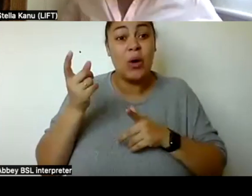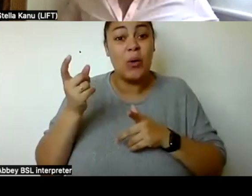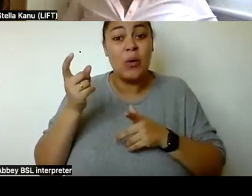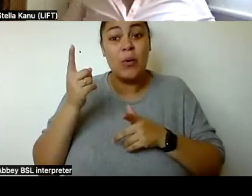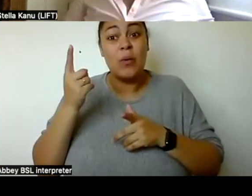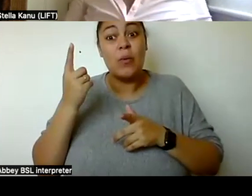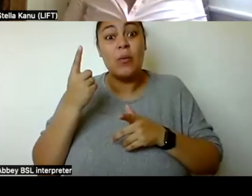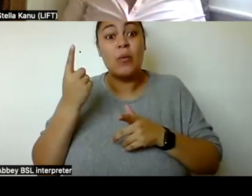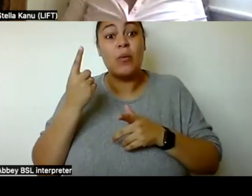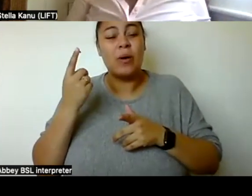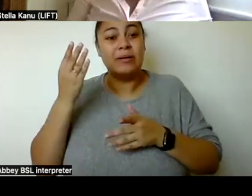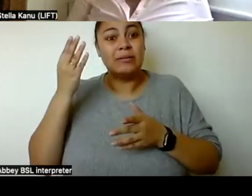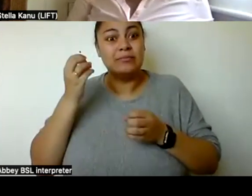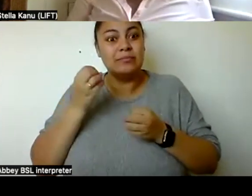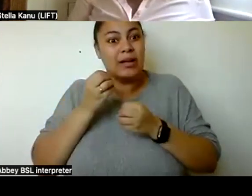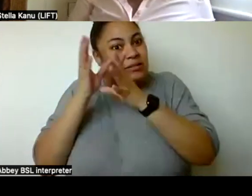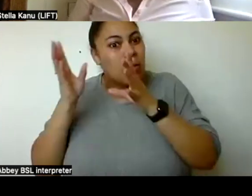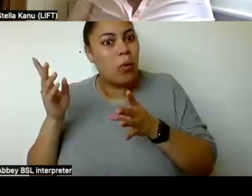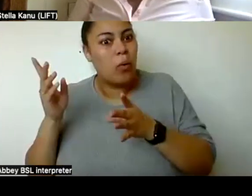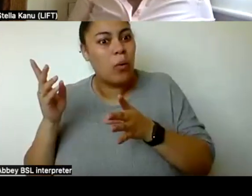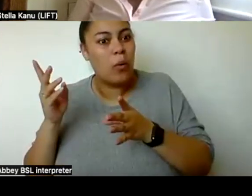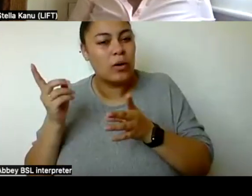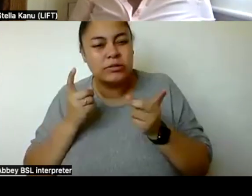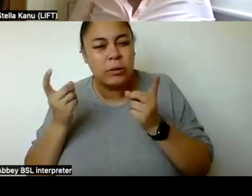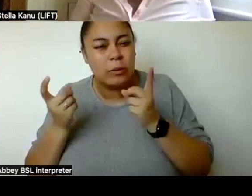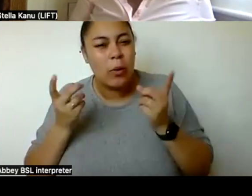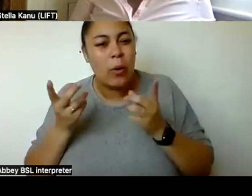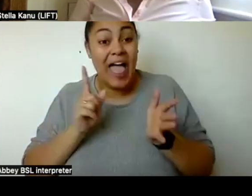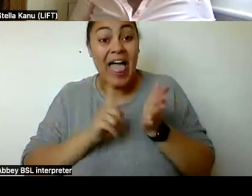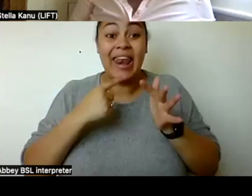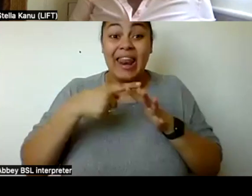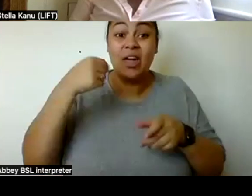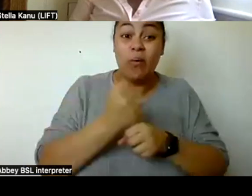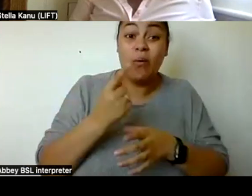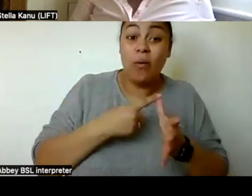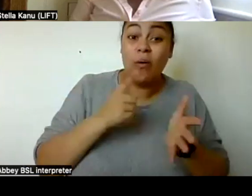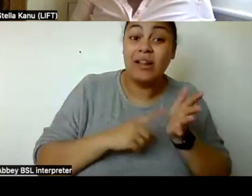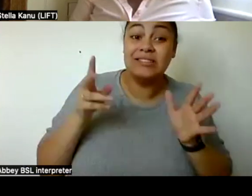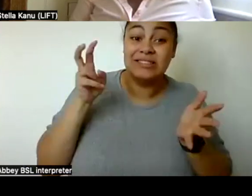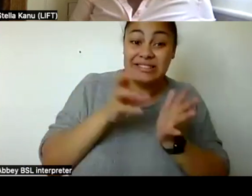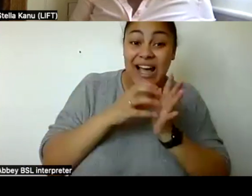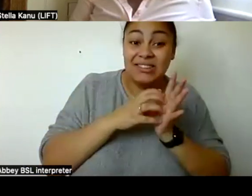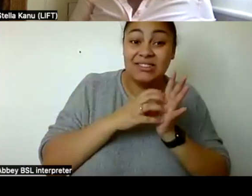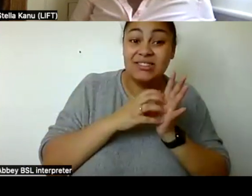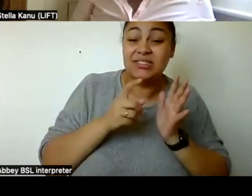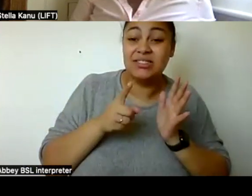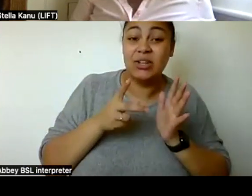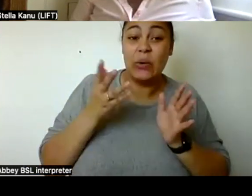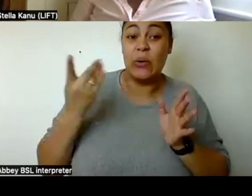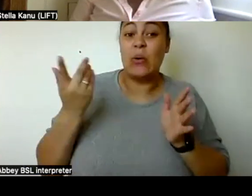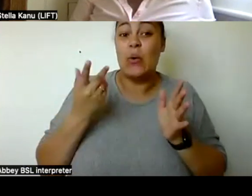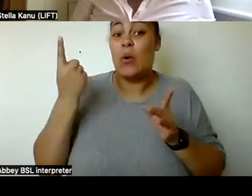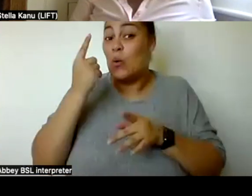who's currently exploring their legal status, as well as those who are outside the